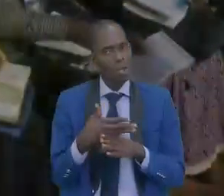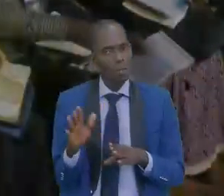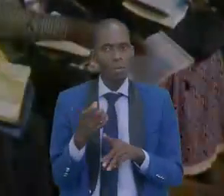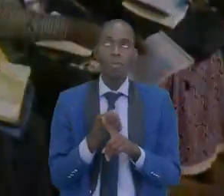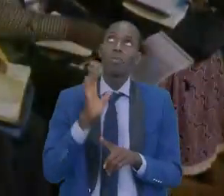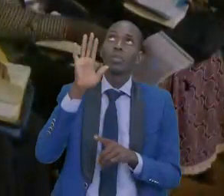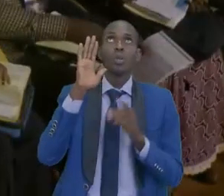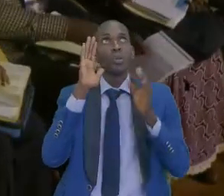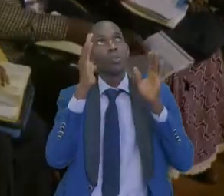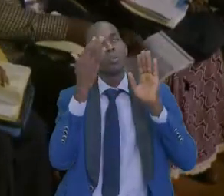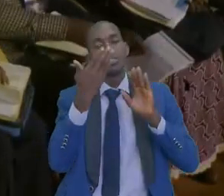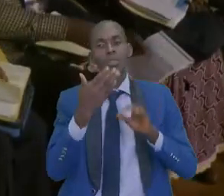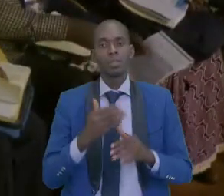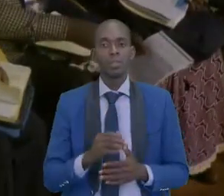presence.